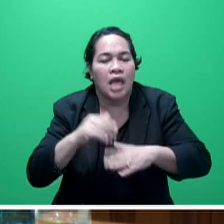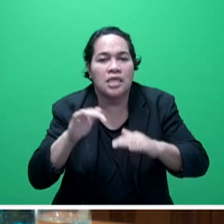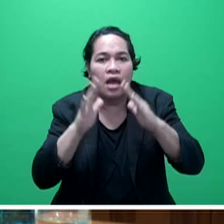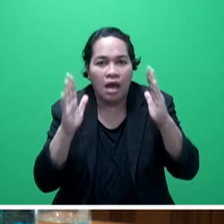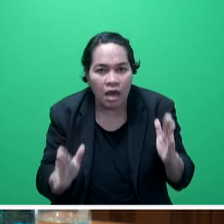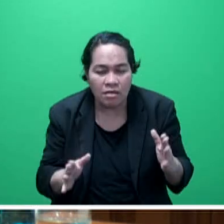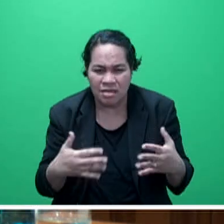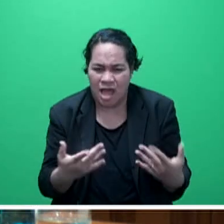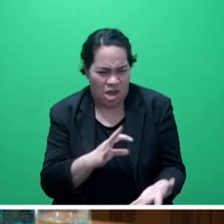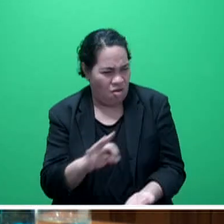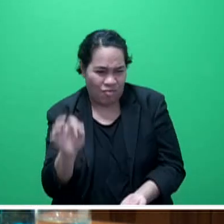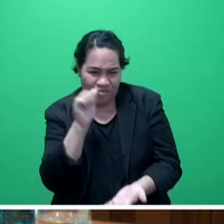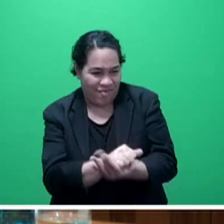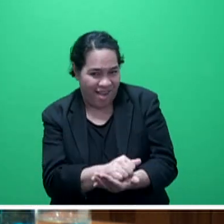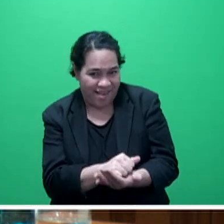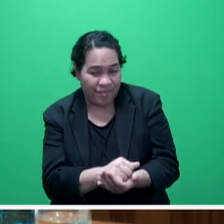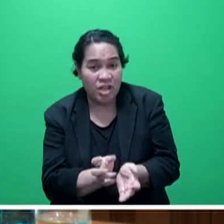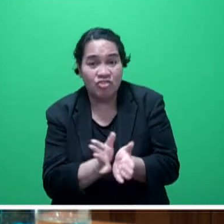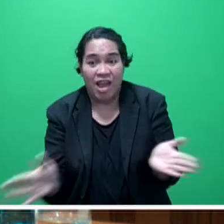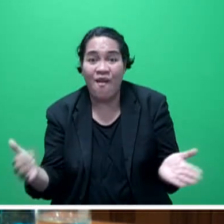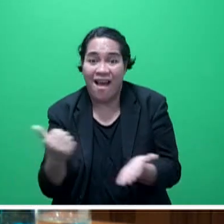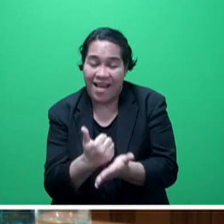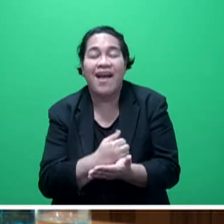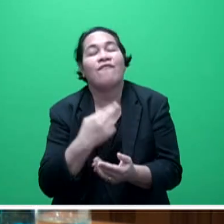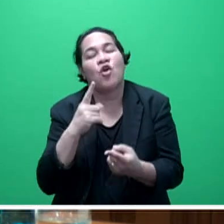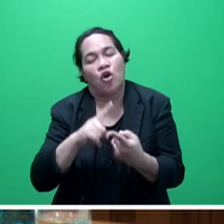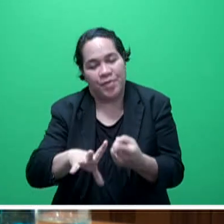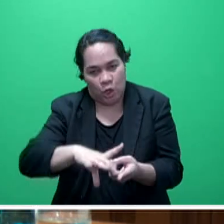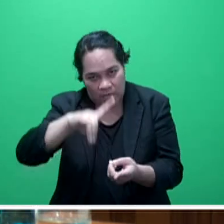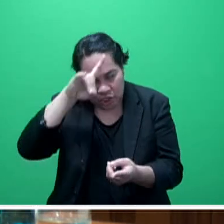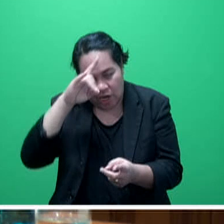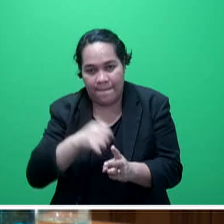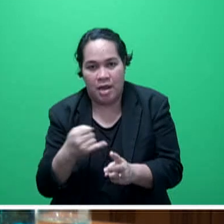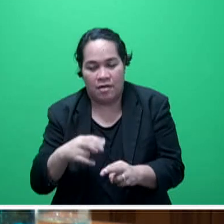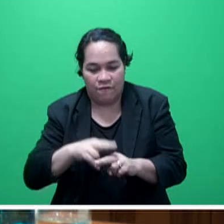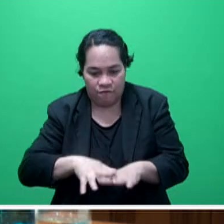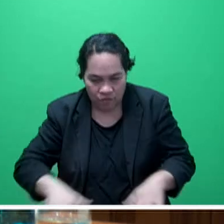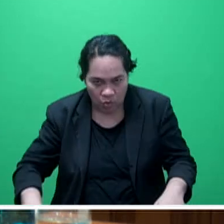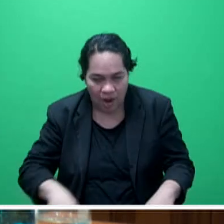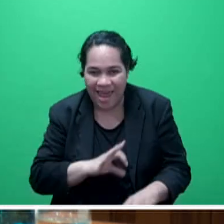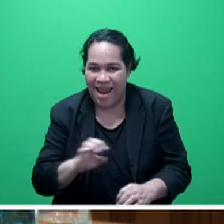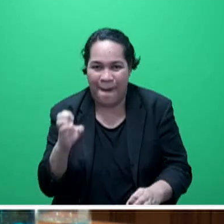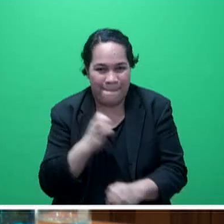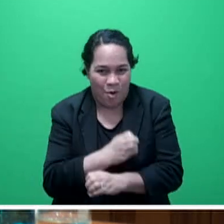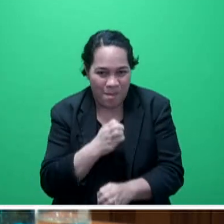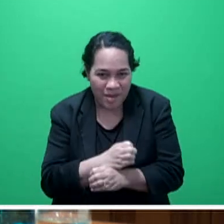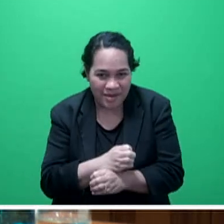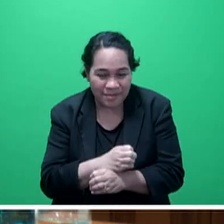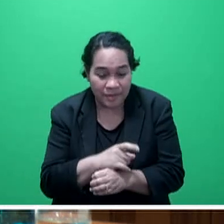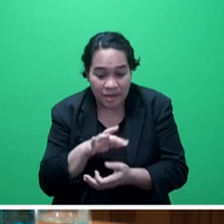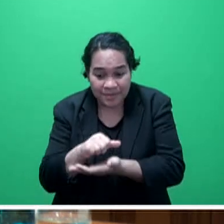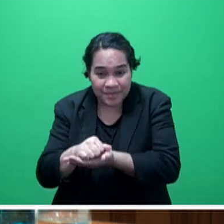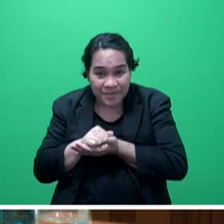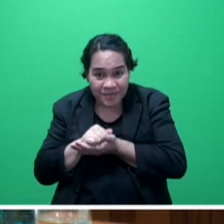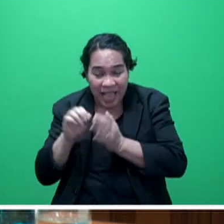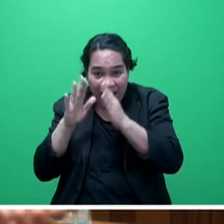sir. General account can be accessed for education, medical, funeral, and unemployment, whereas preserved account is for